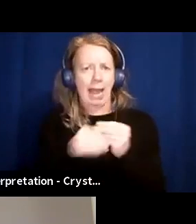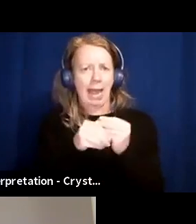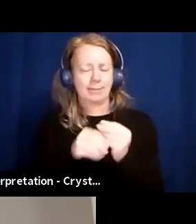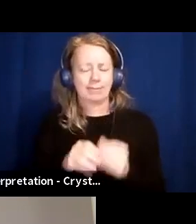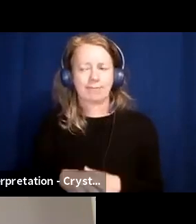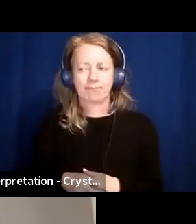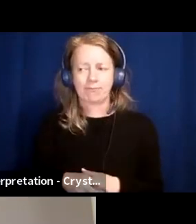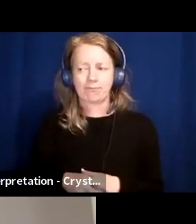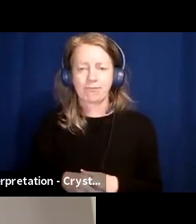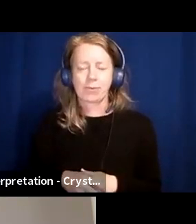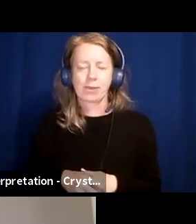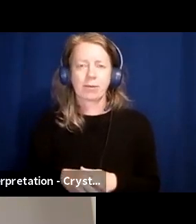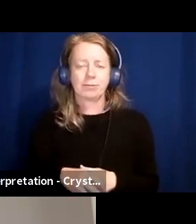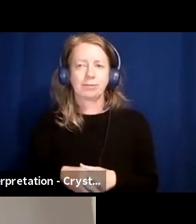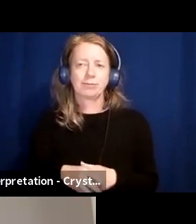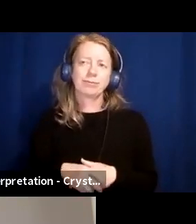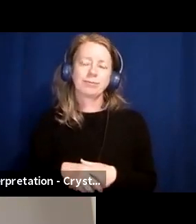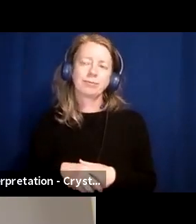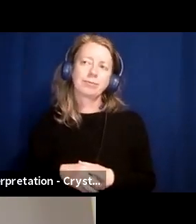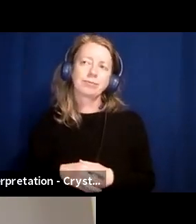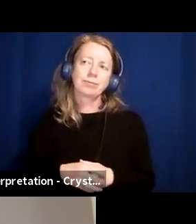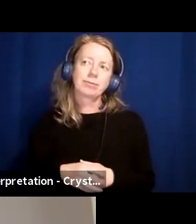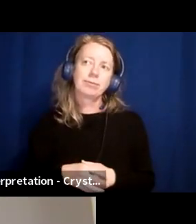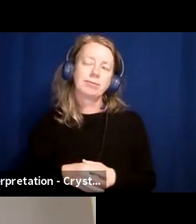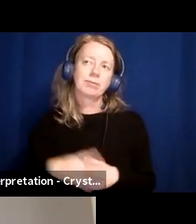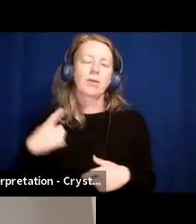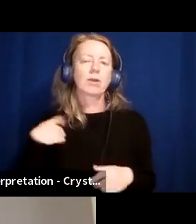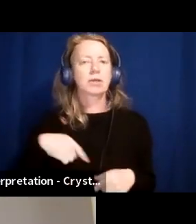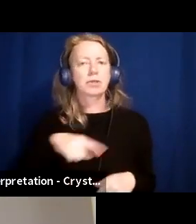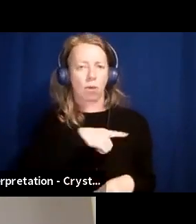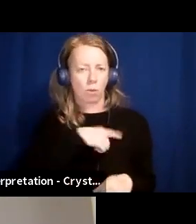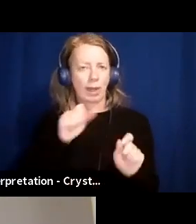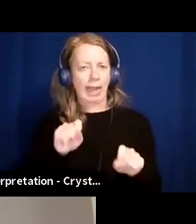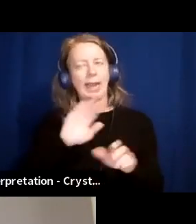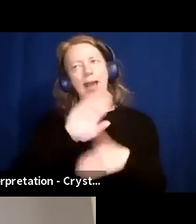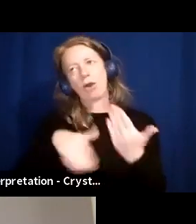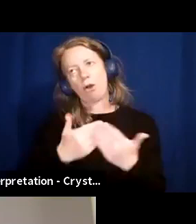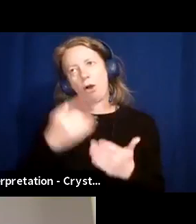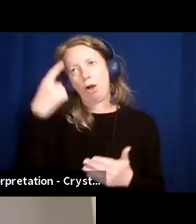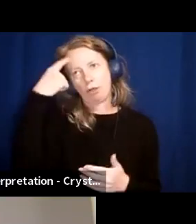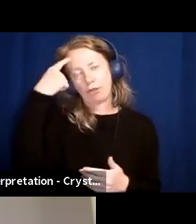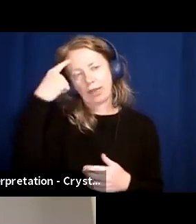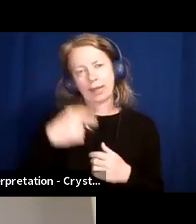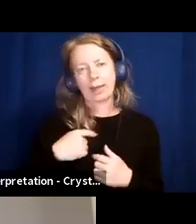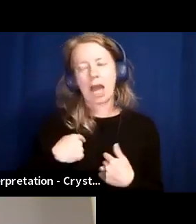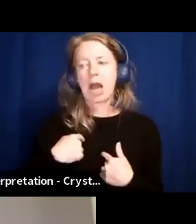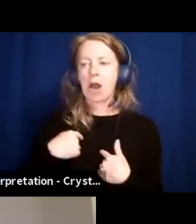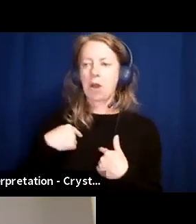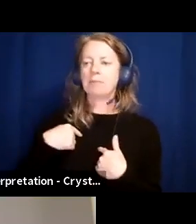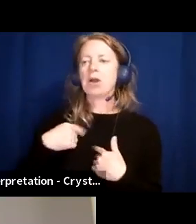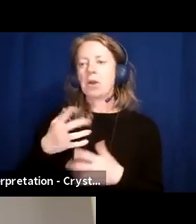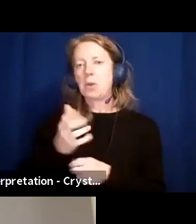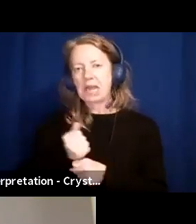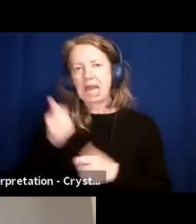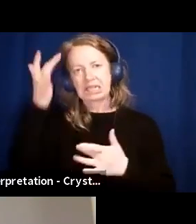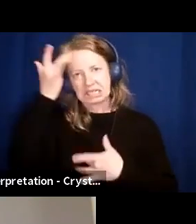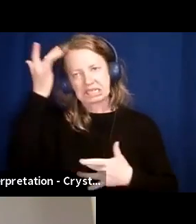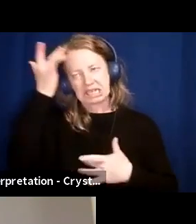The goal, we can all think that, we get the disease and we get the herd